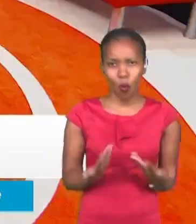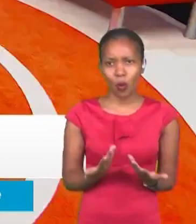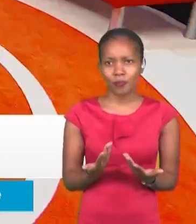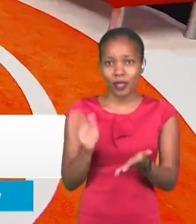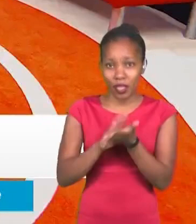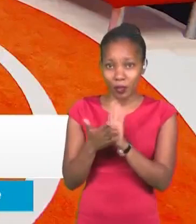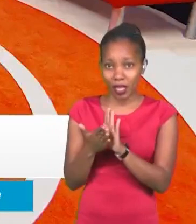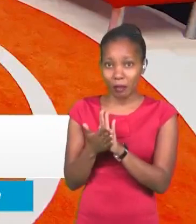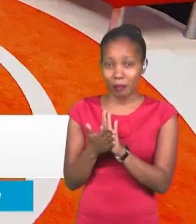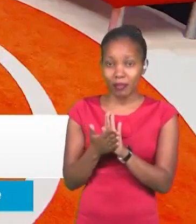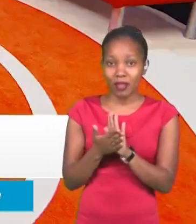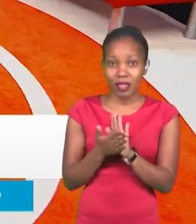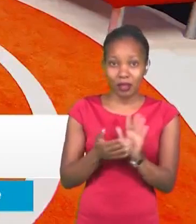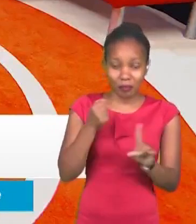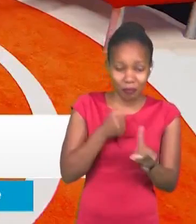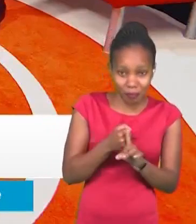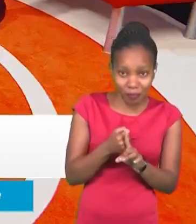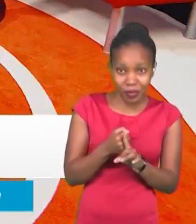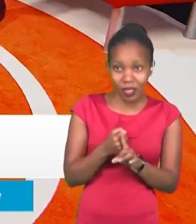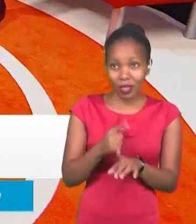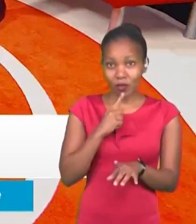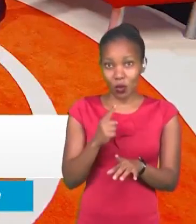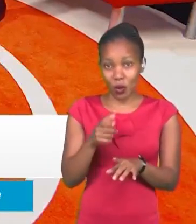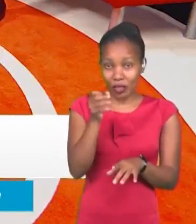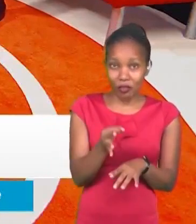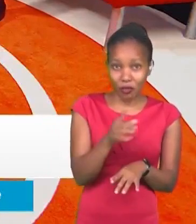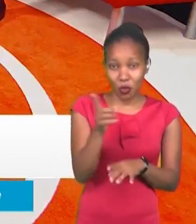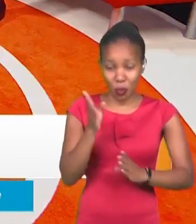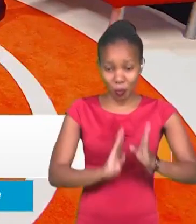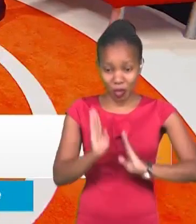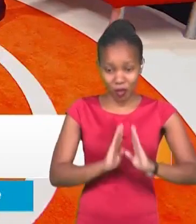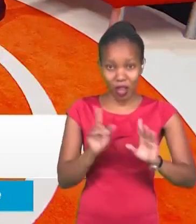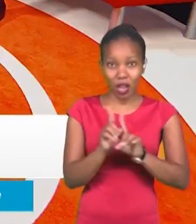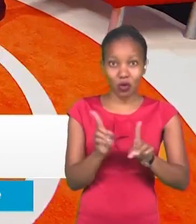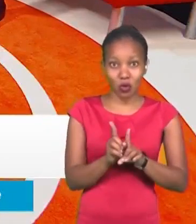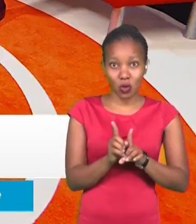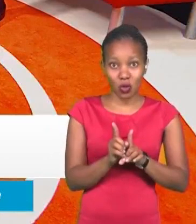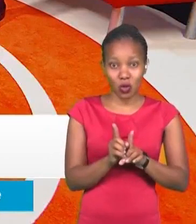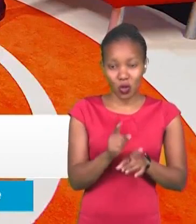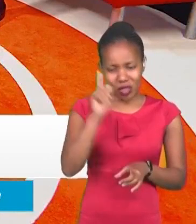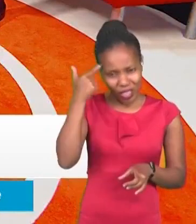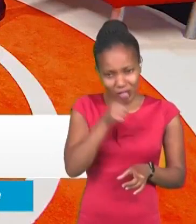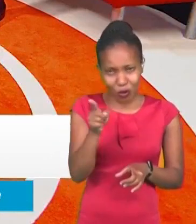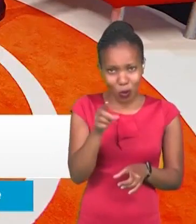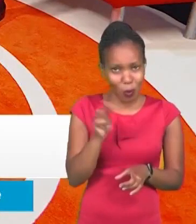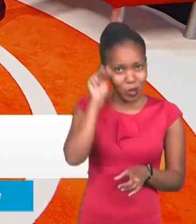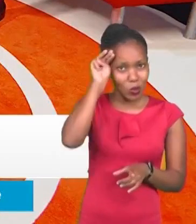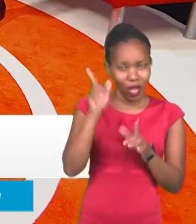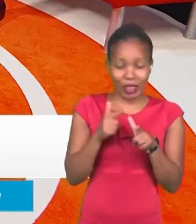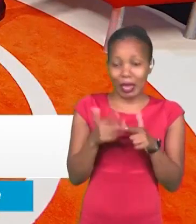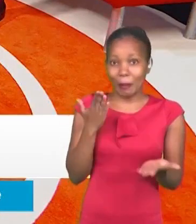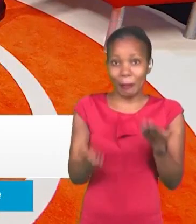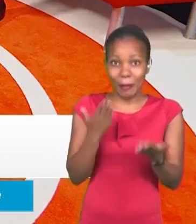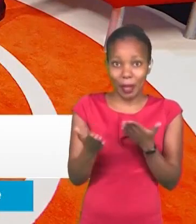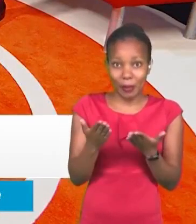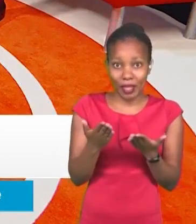It became the law, so that to the extent that if you behave and conduct yourself as an adult, you might actually